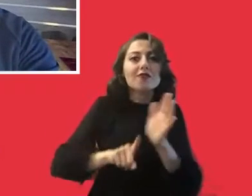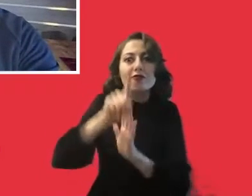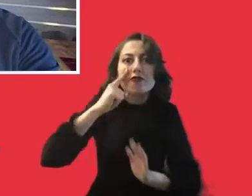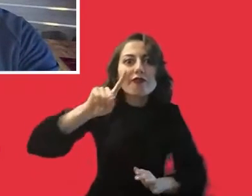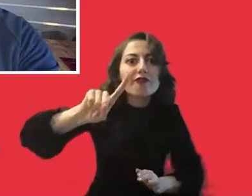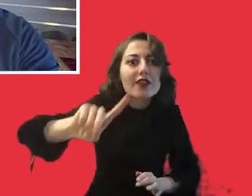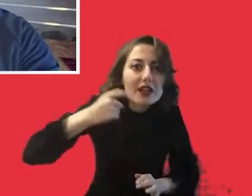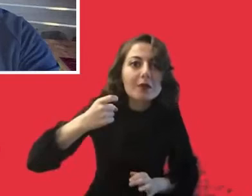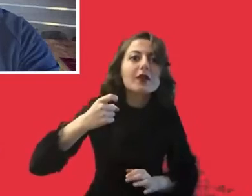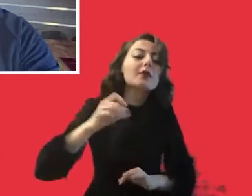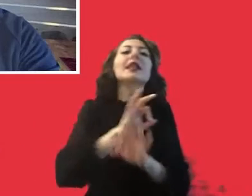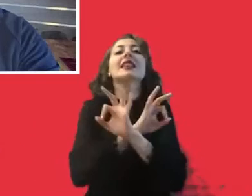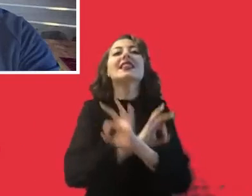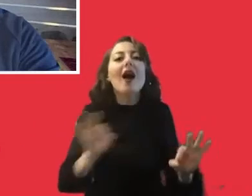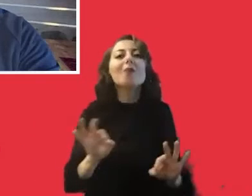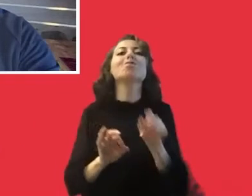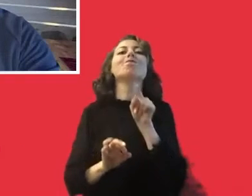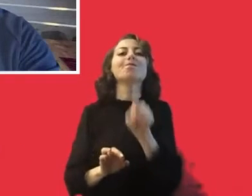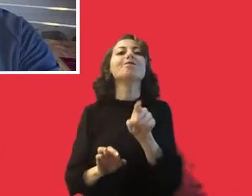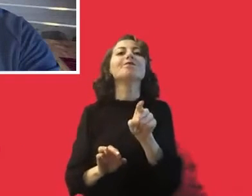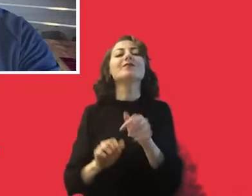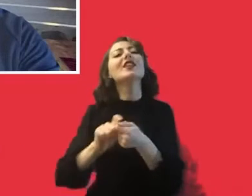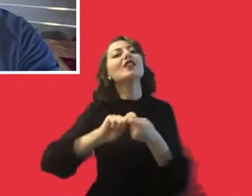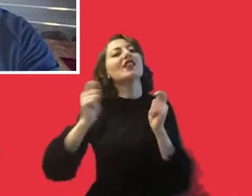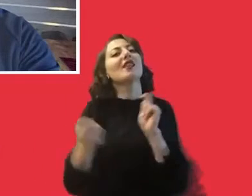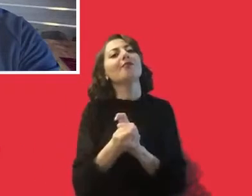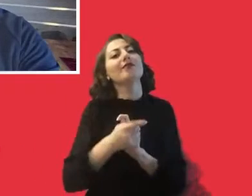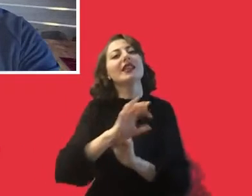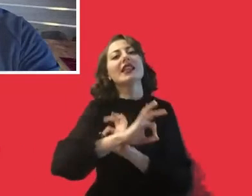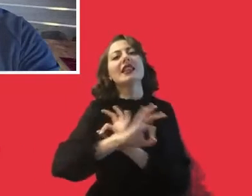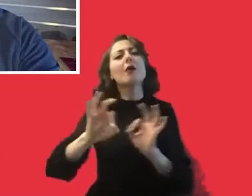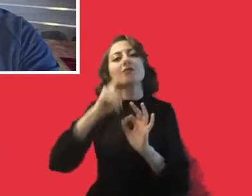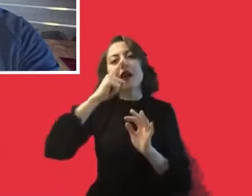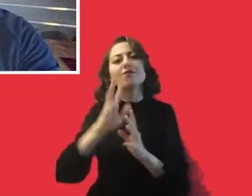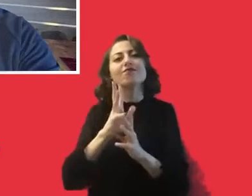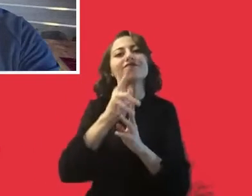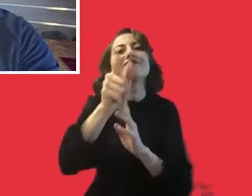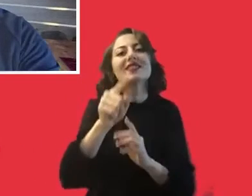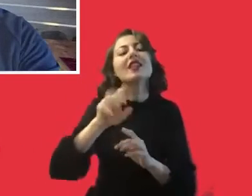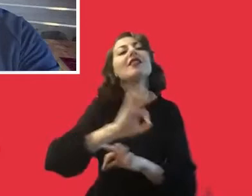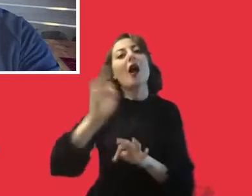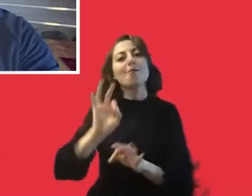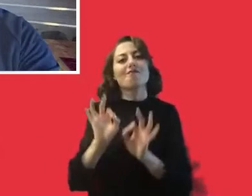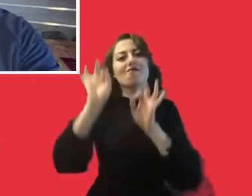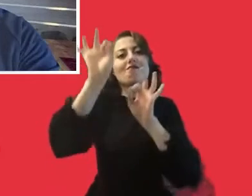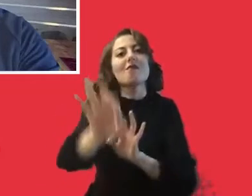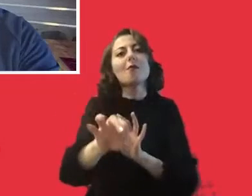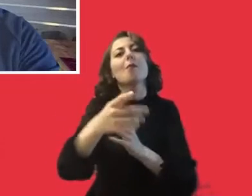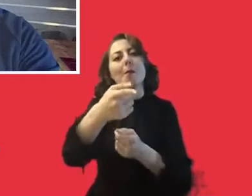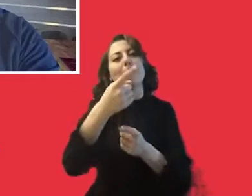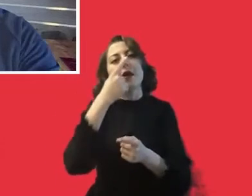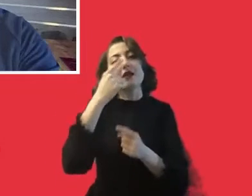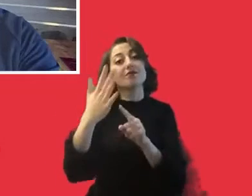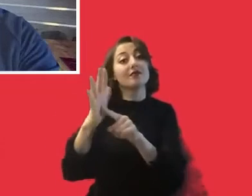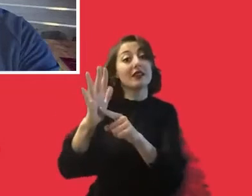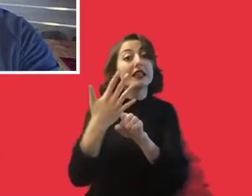of sports, thinking differently, changing your mentality through sports, and you can just evolve your mentality through sports. And you're talking about such